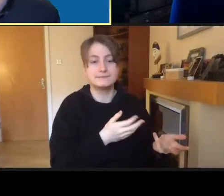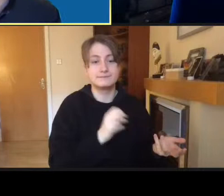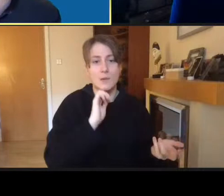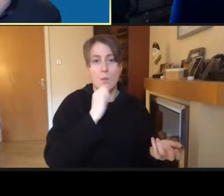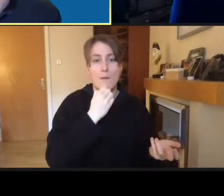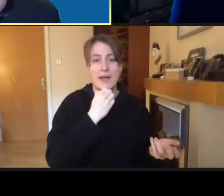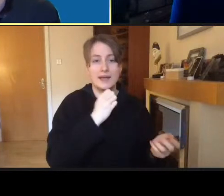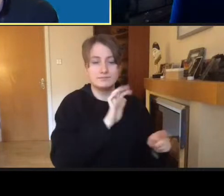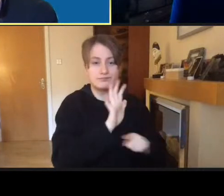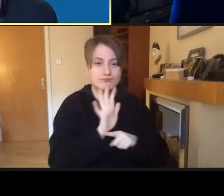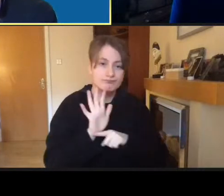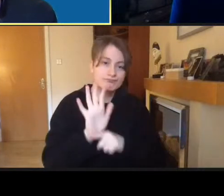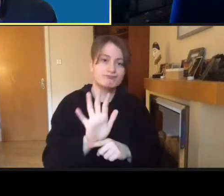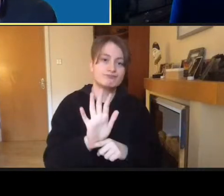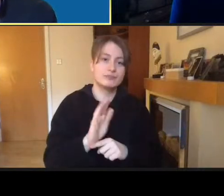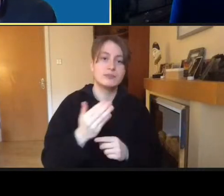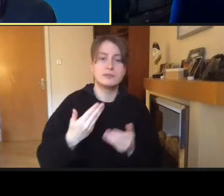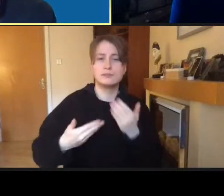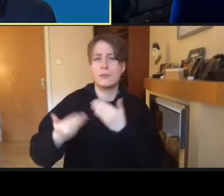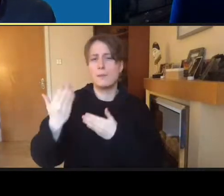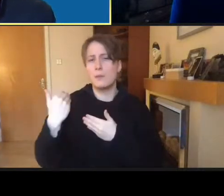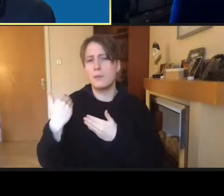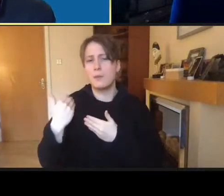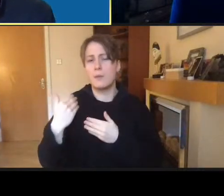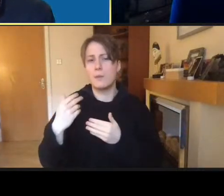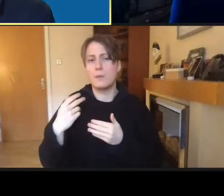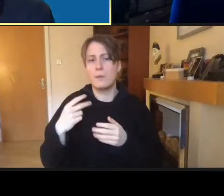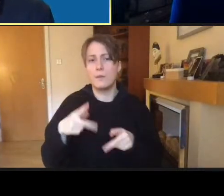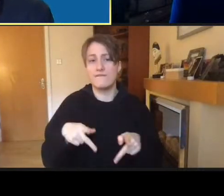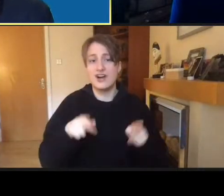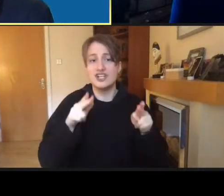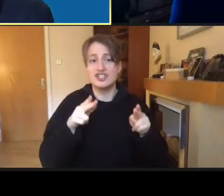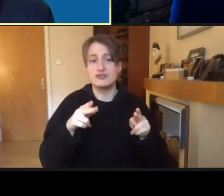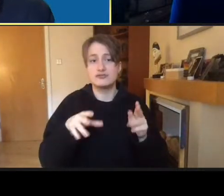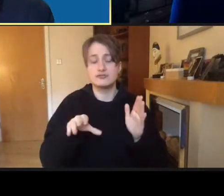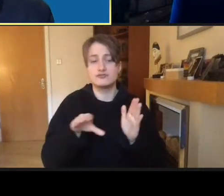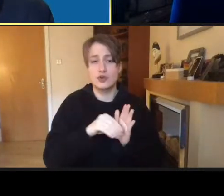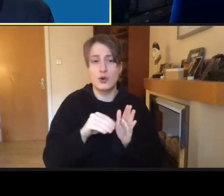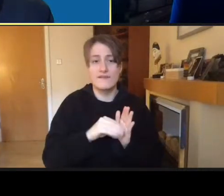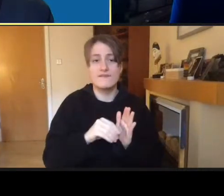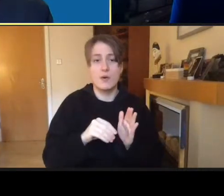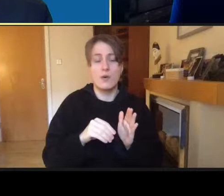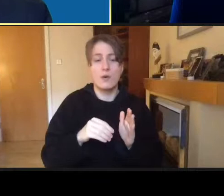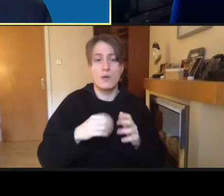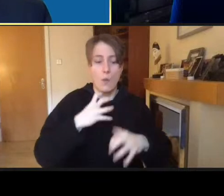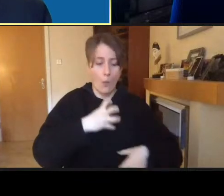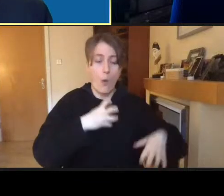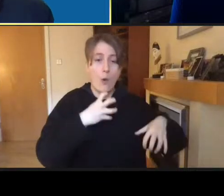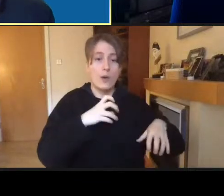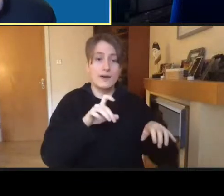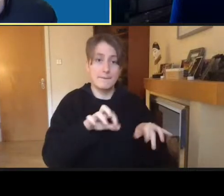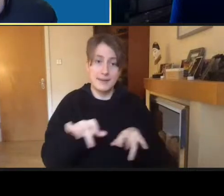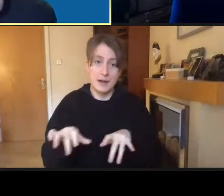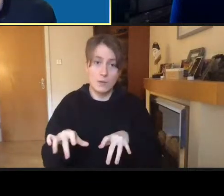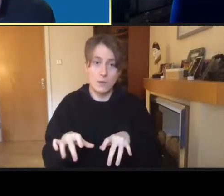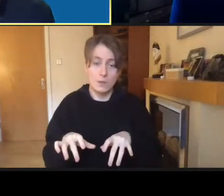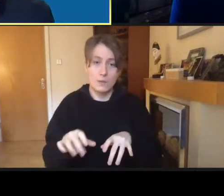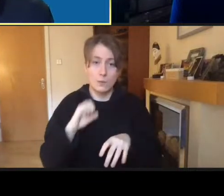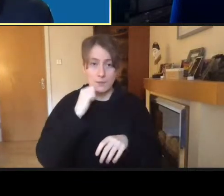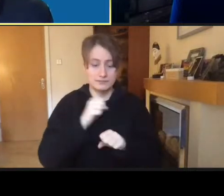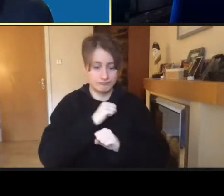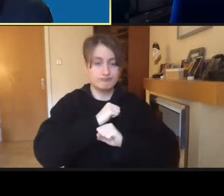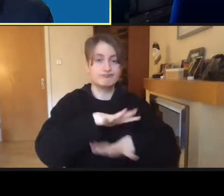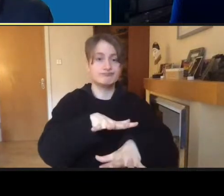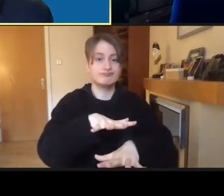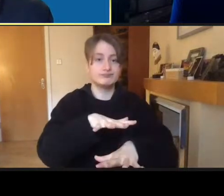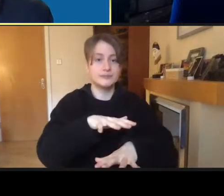an earlier version that you recorded for horn and piano. And we're going to be talking both with Richard